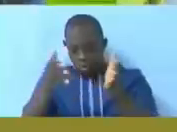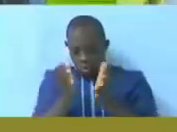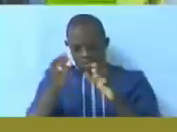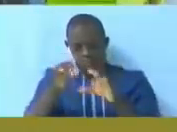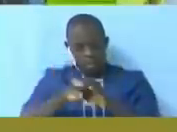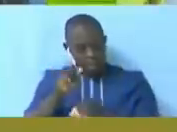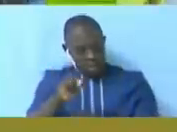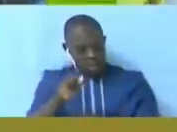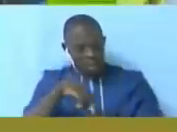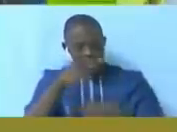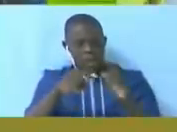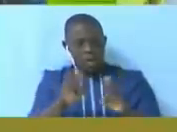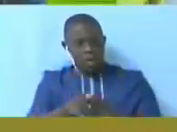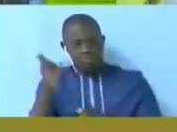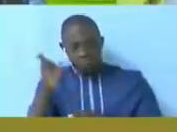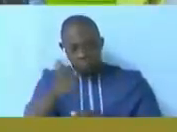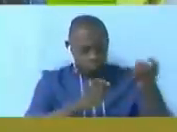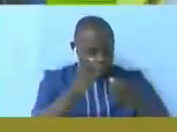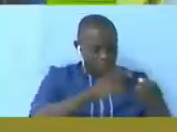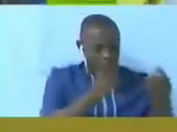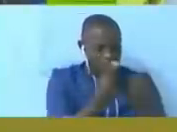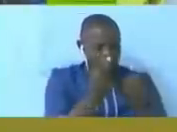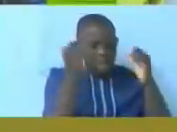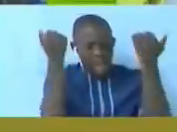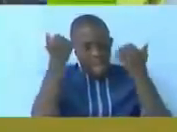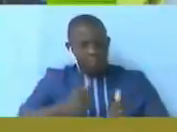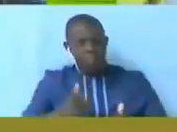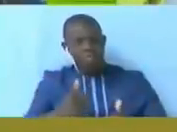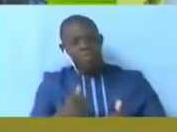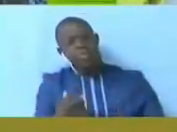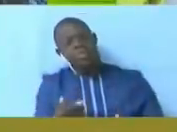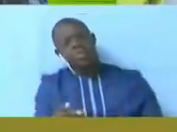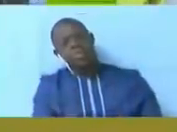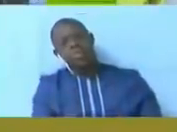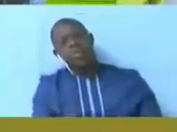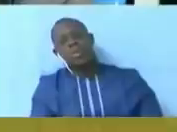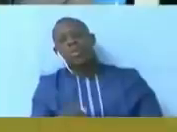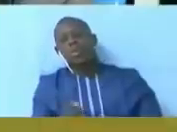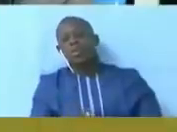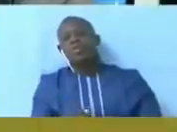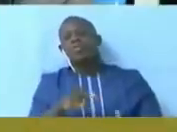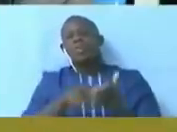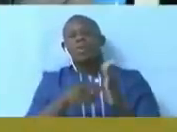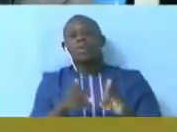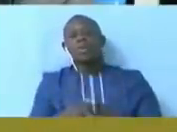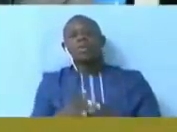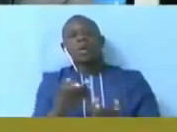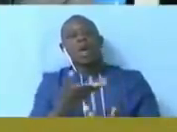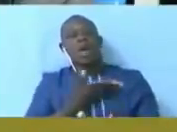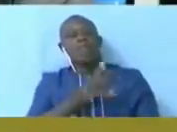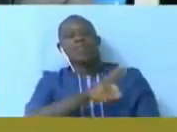of the robberies, it was most natural was for them to have accused him.